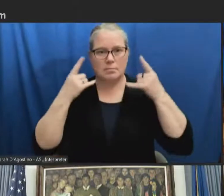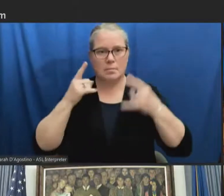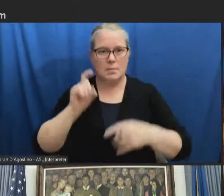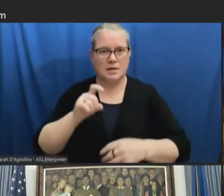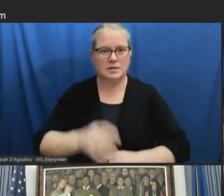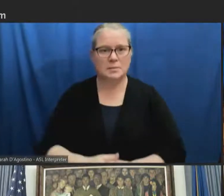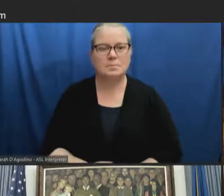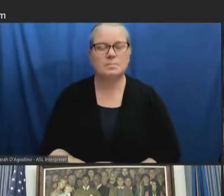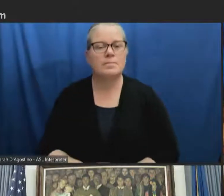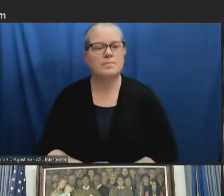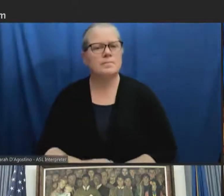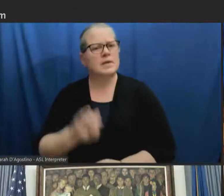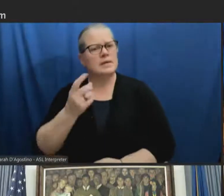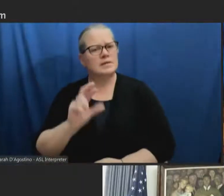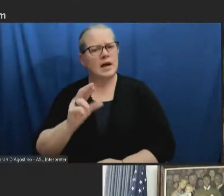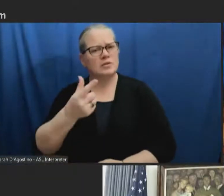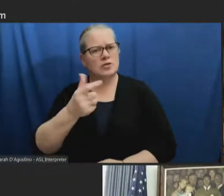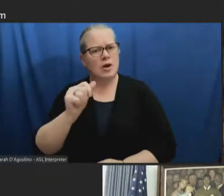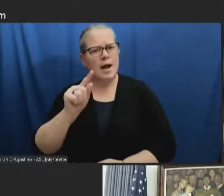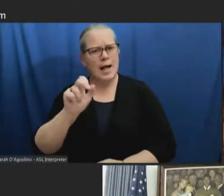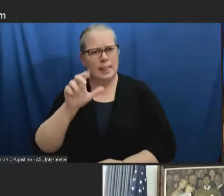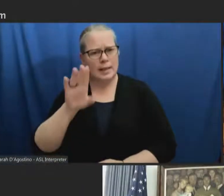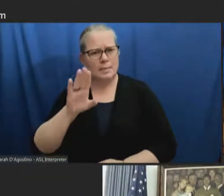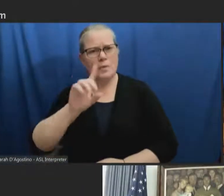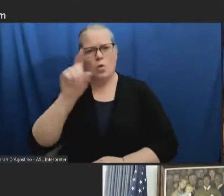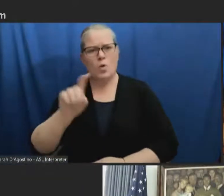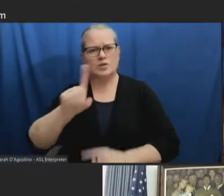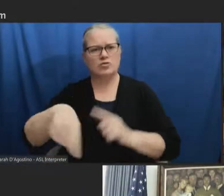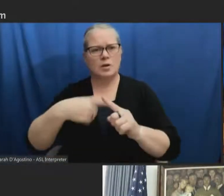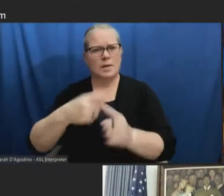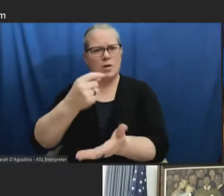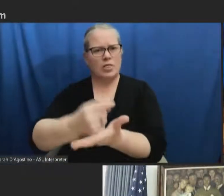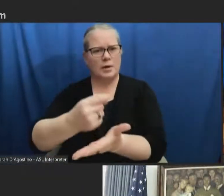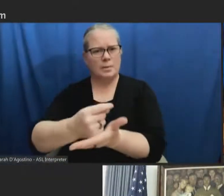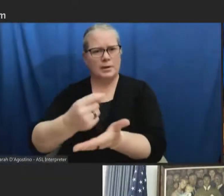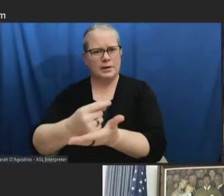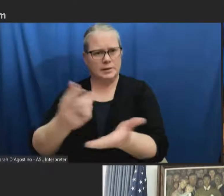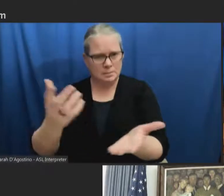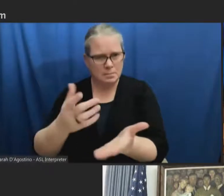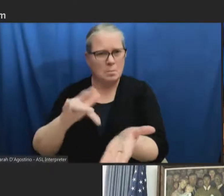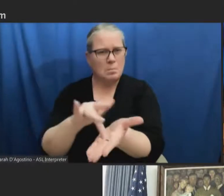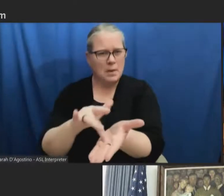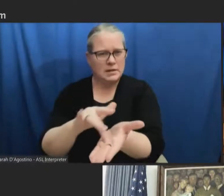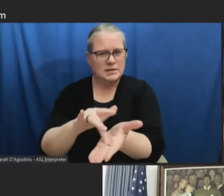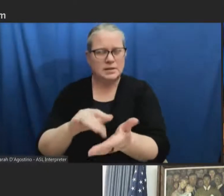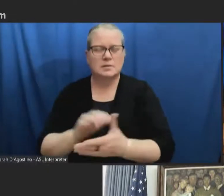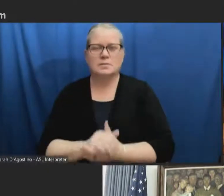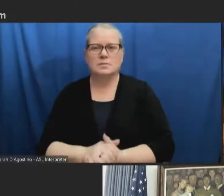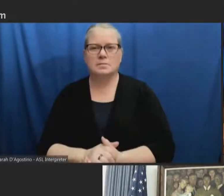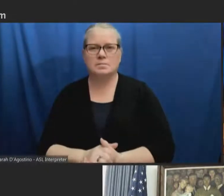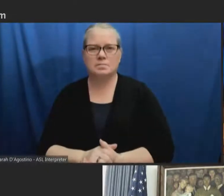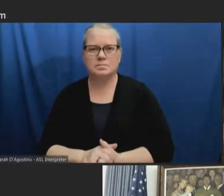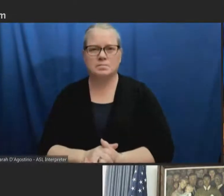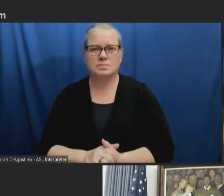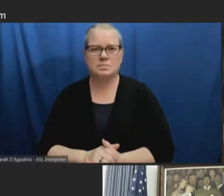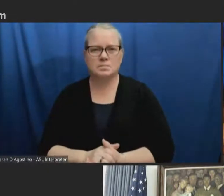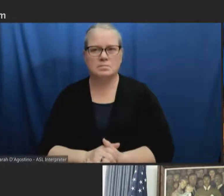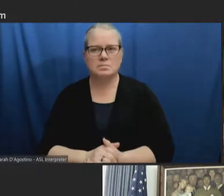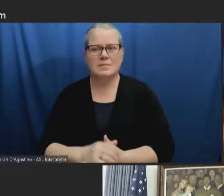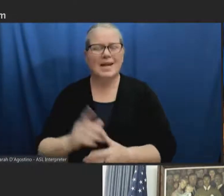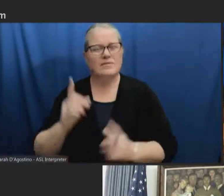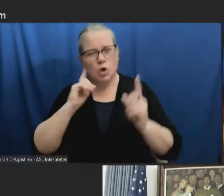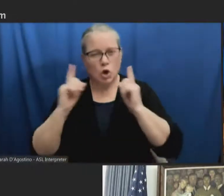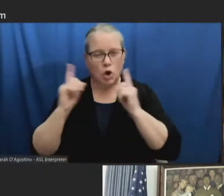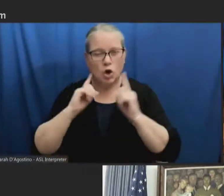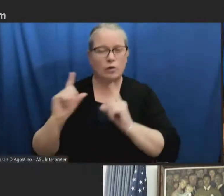had a question about the therapies. I've heard that some of these therapies are better for some folks than others.